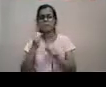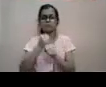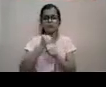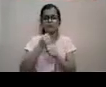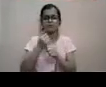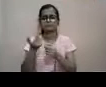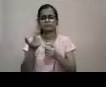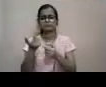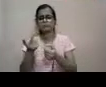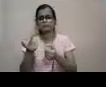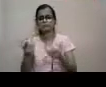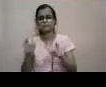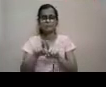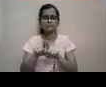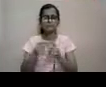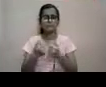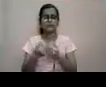organization.